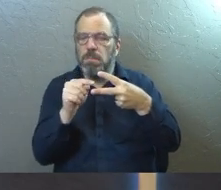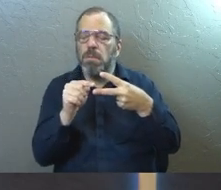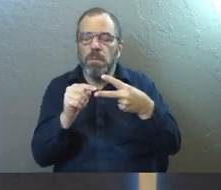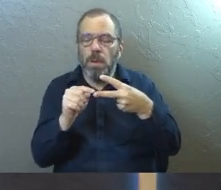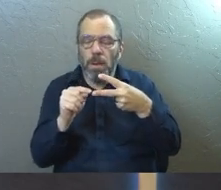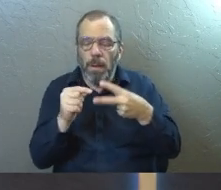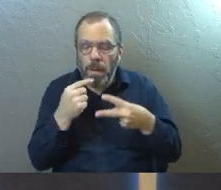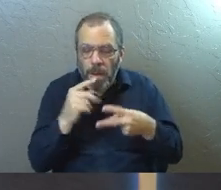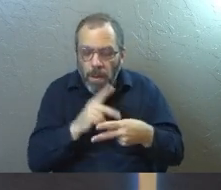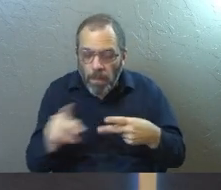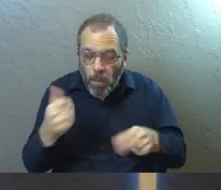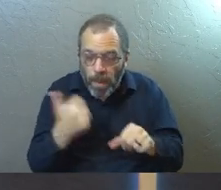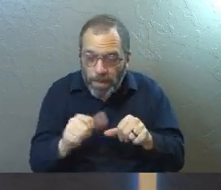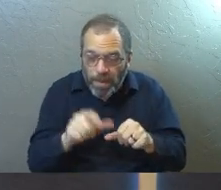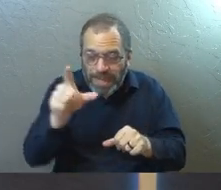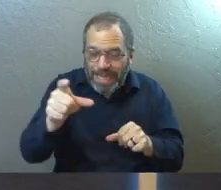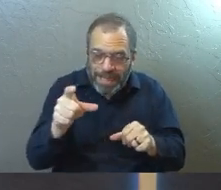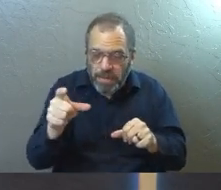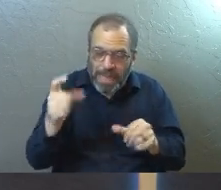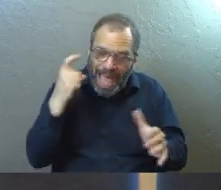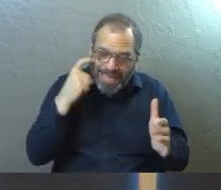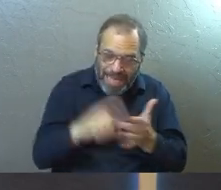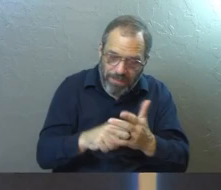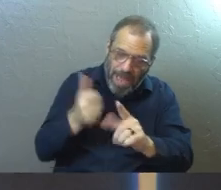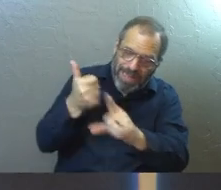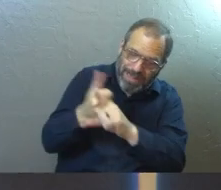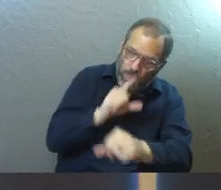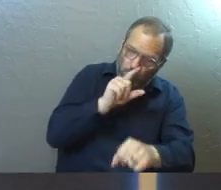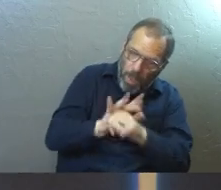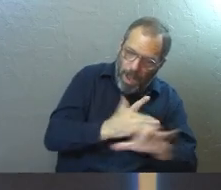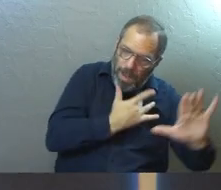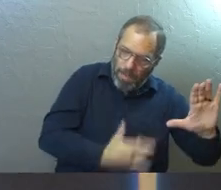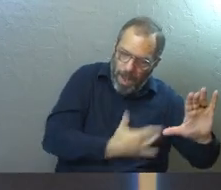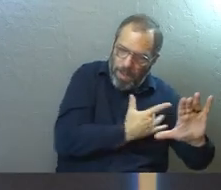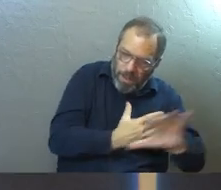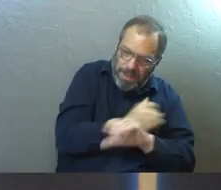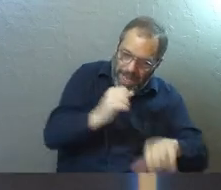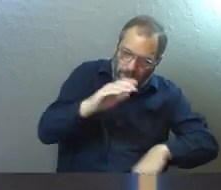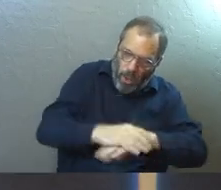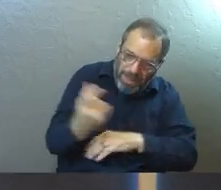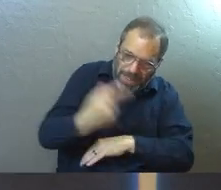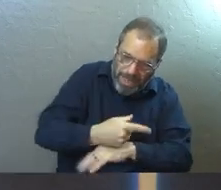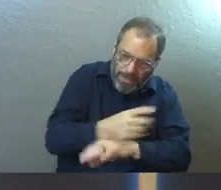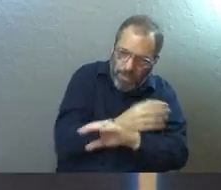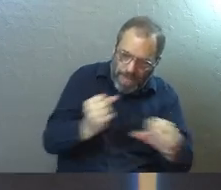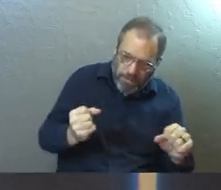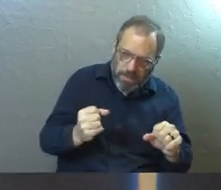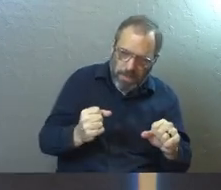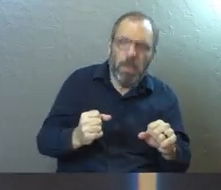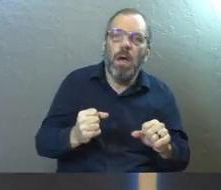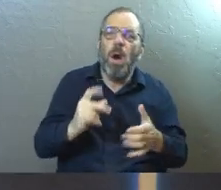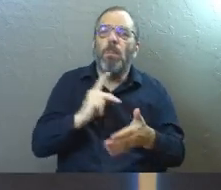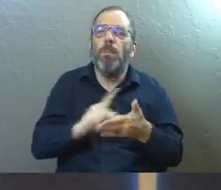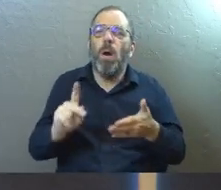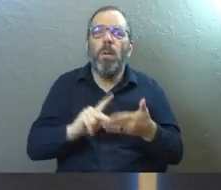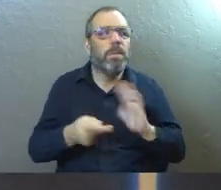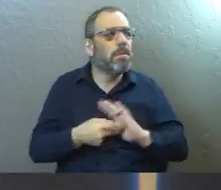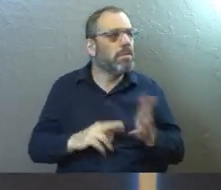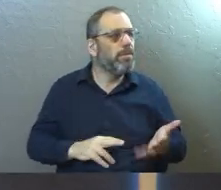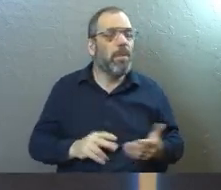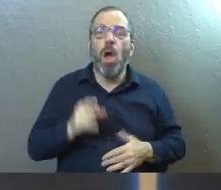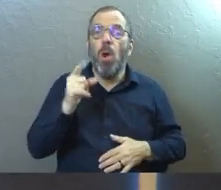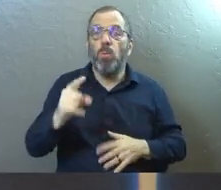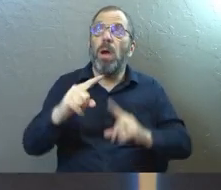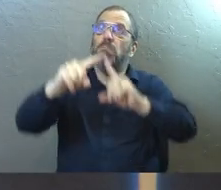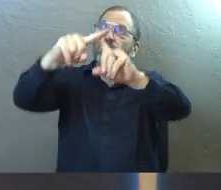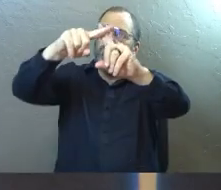verse. Paul says, remember, he has identified you as his own, guaranteeing that you will be saved on the day of redemption. Quick point Paul is making is when